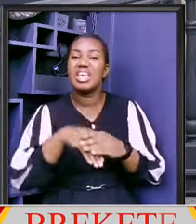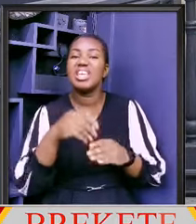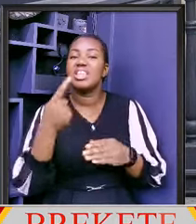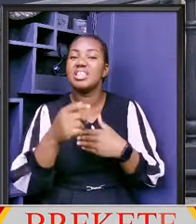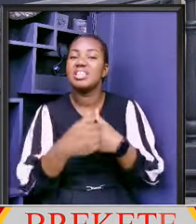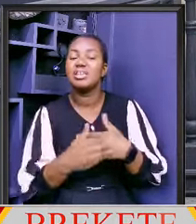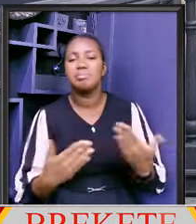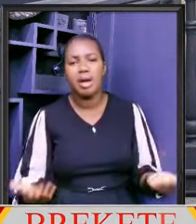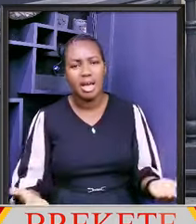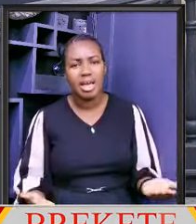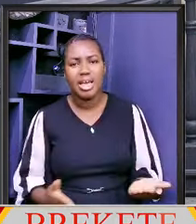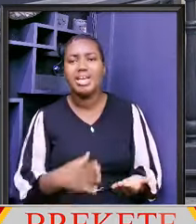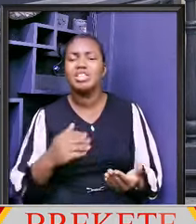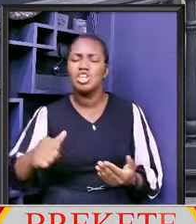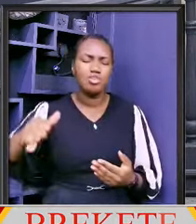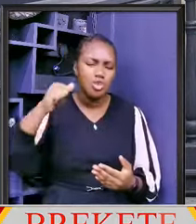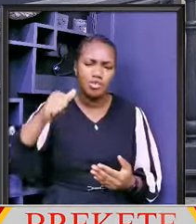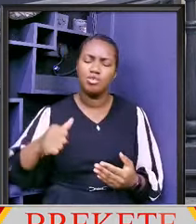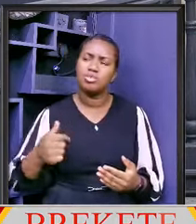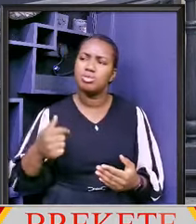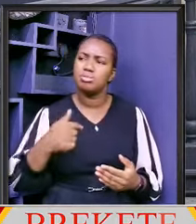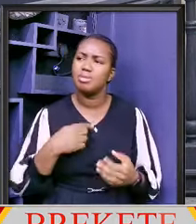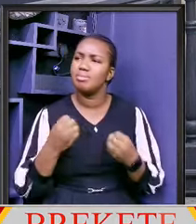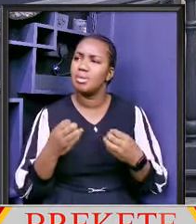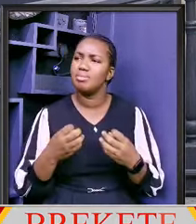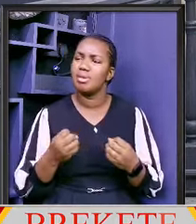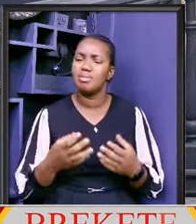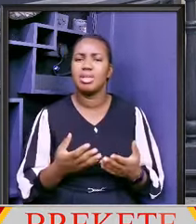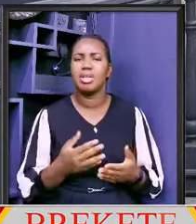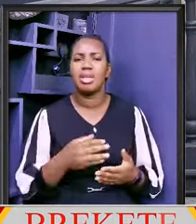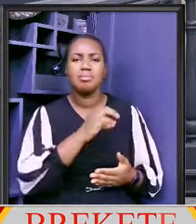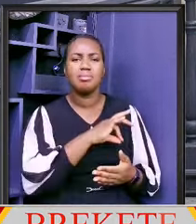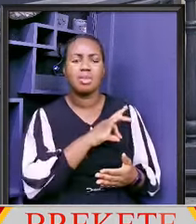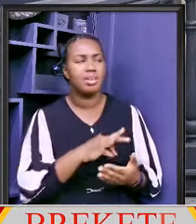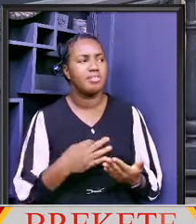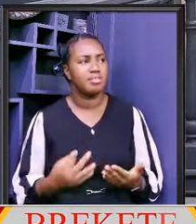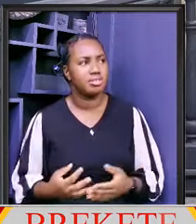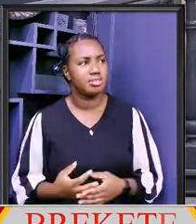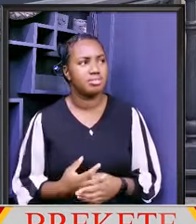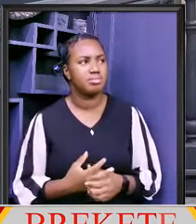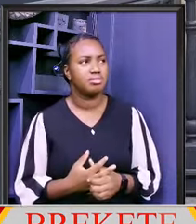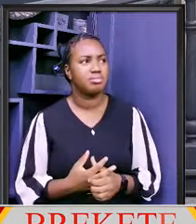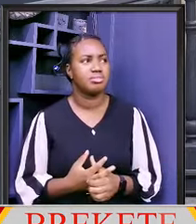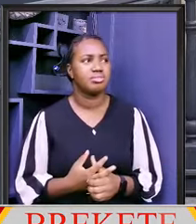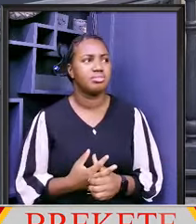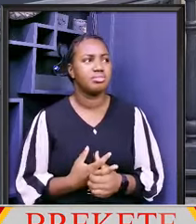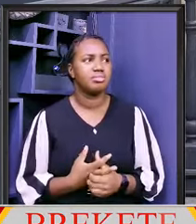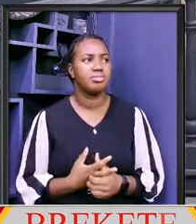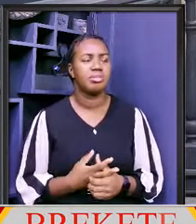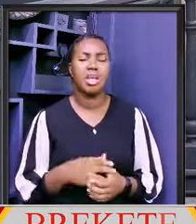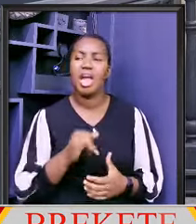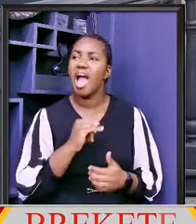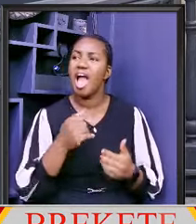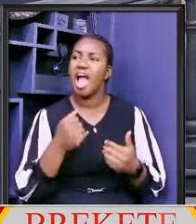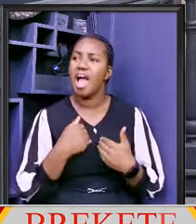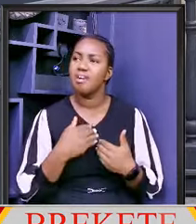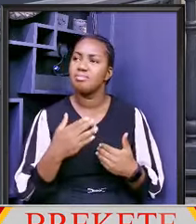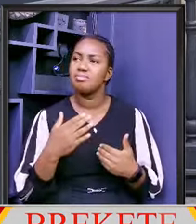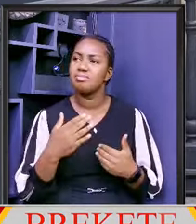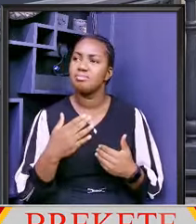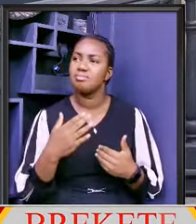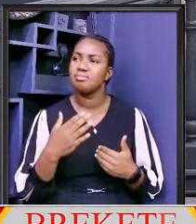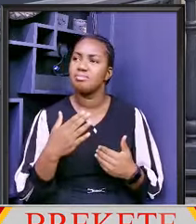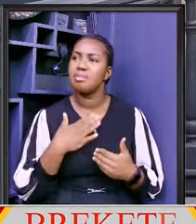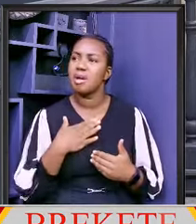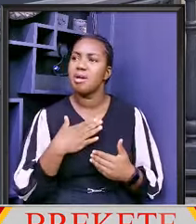trustee. They say I should not take the picture with I'm the deputy president. I have my office is Chambu. I don't